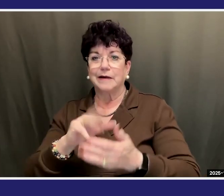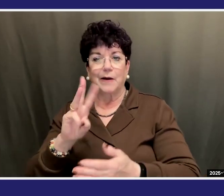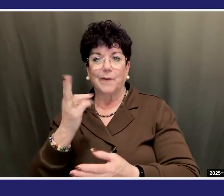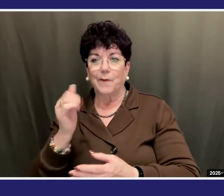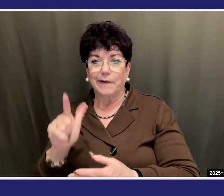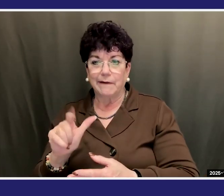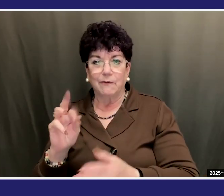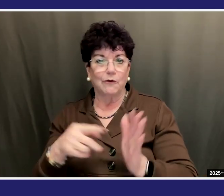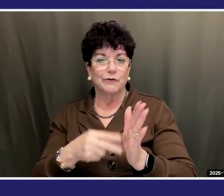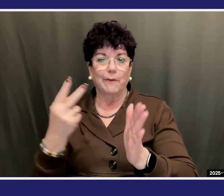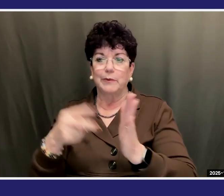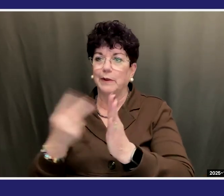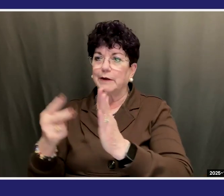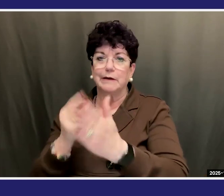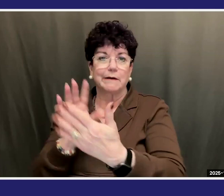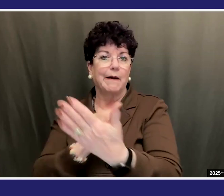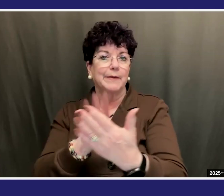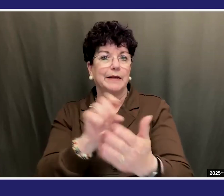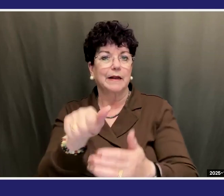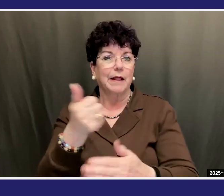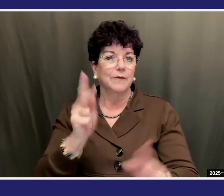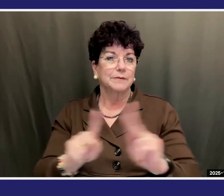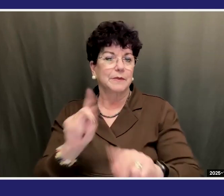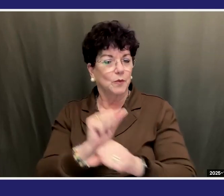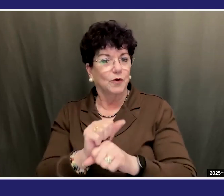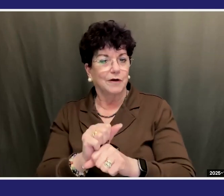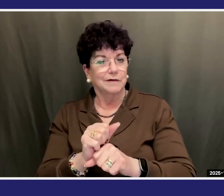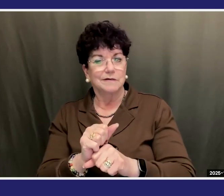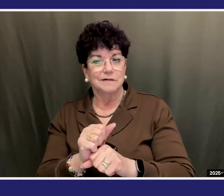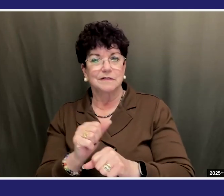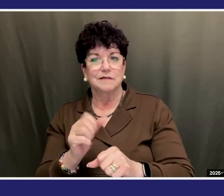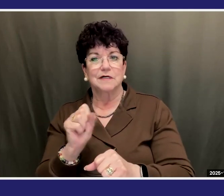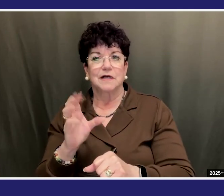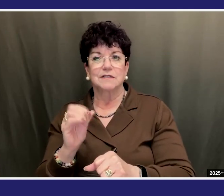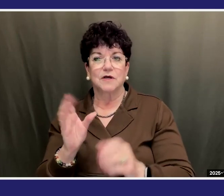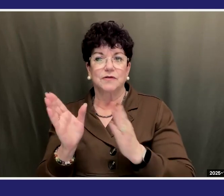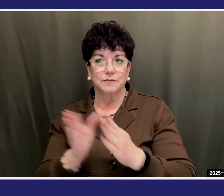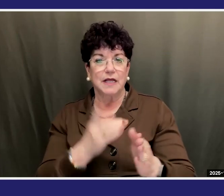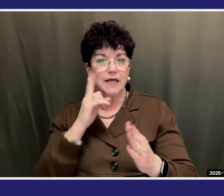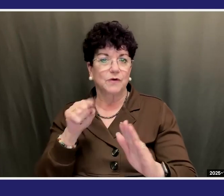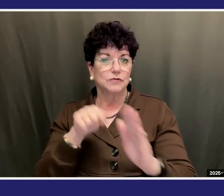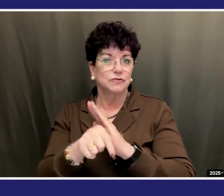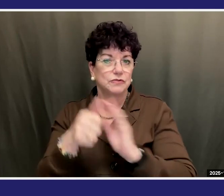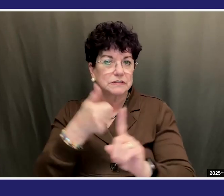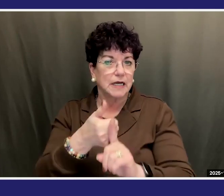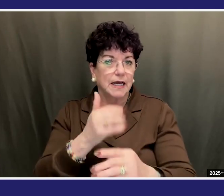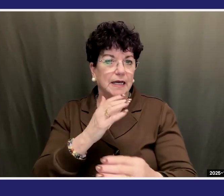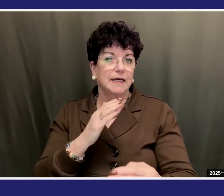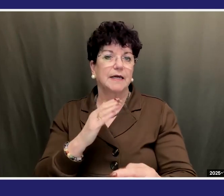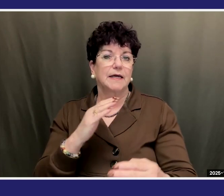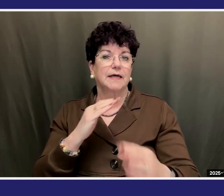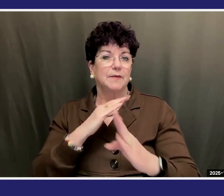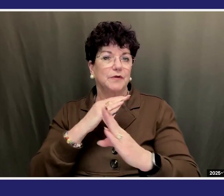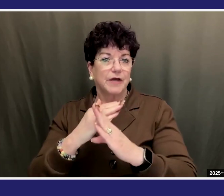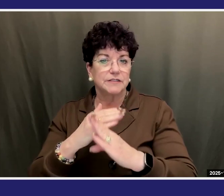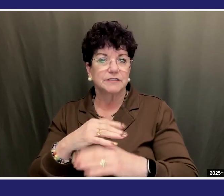duplicating effort. So just as a highlight again here, there is the Strategic Plan for Suicide Prevention, the Violence Prevention Initiative and